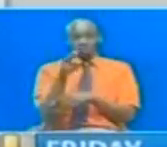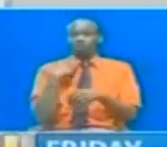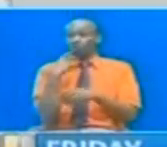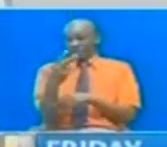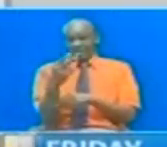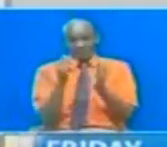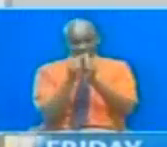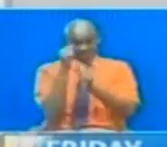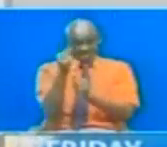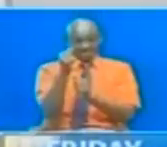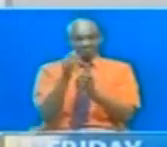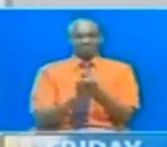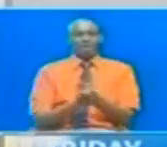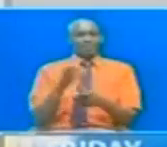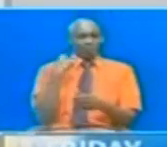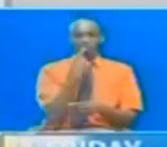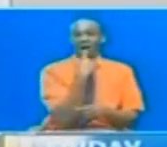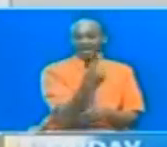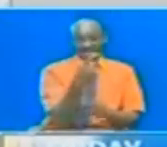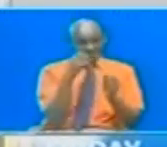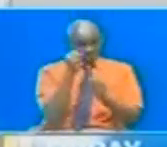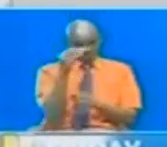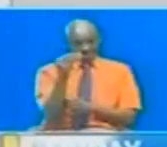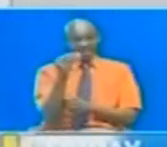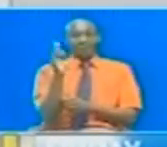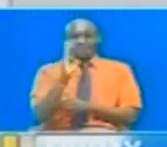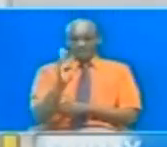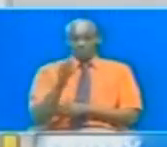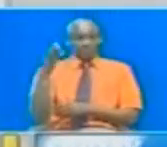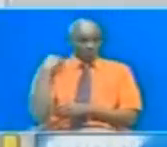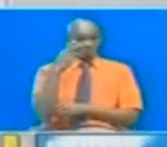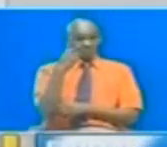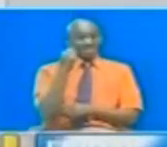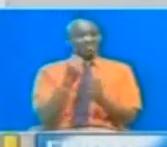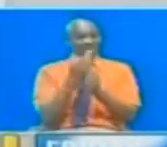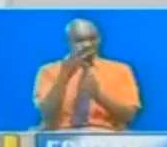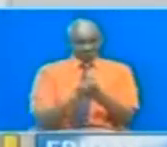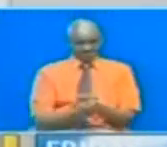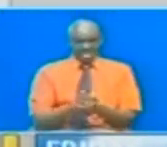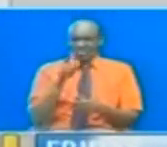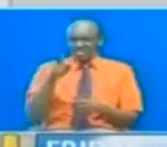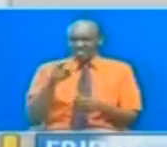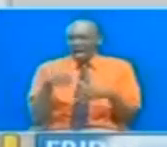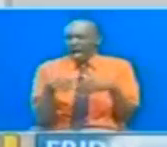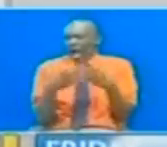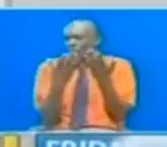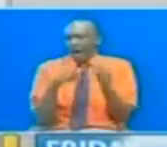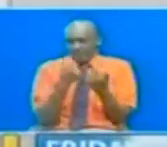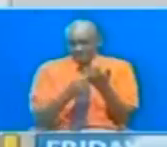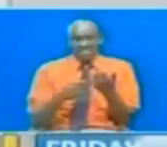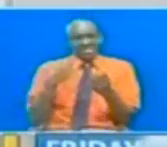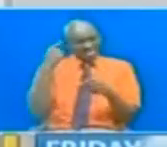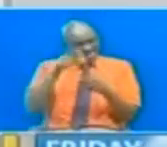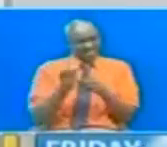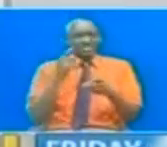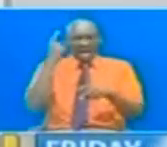215 billion shillings from 155 billion shillings posted in 2013. This was driven by increased annual trading